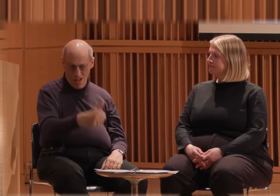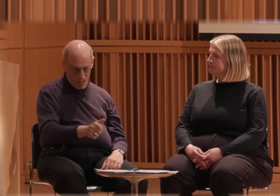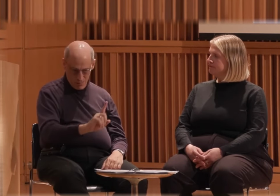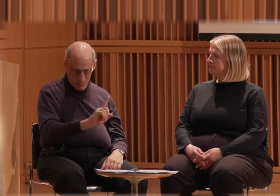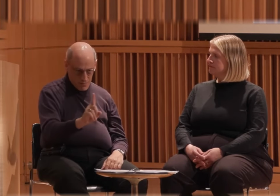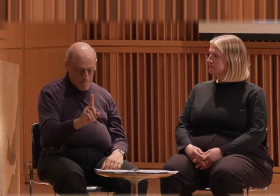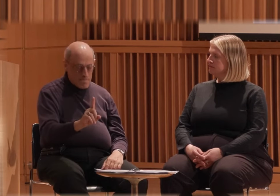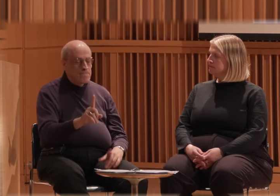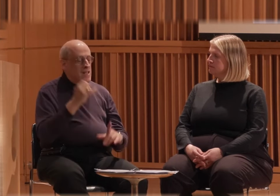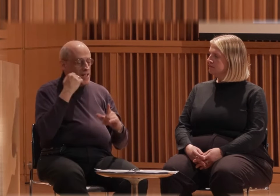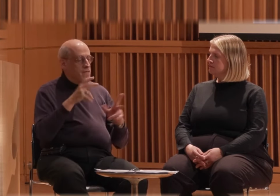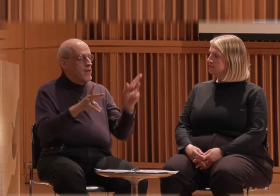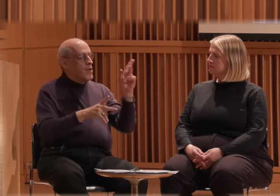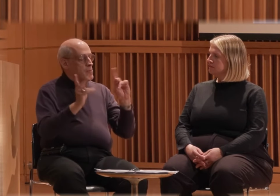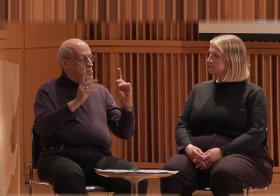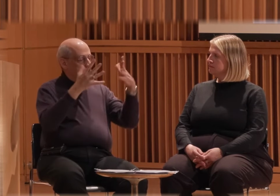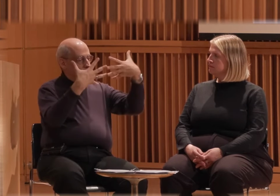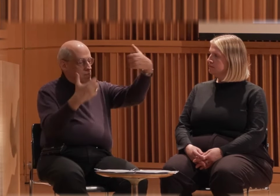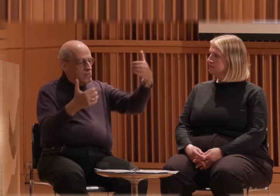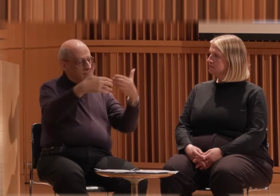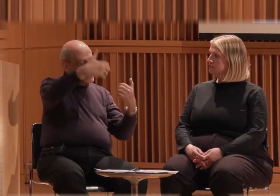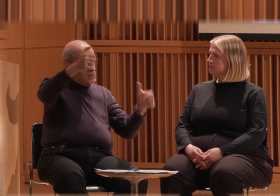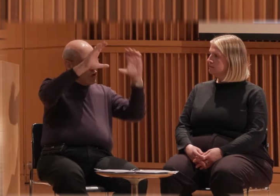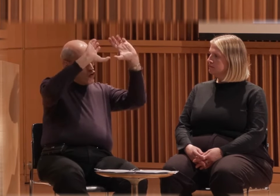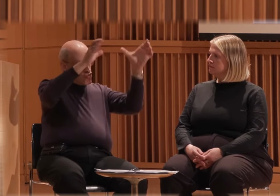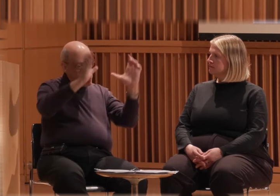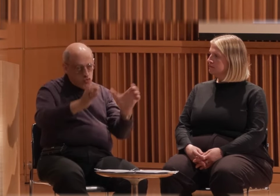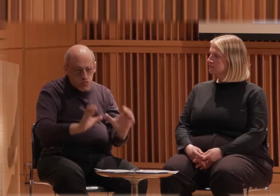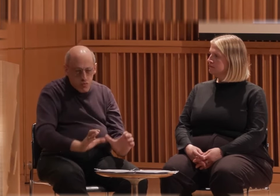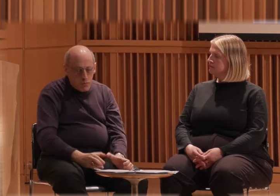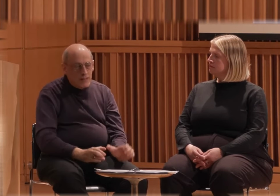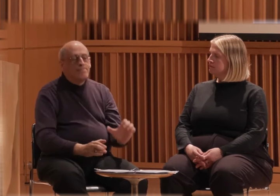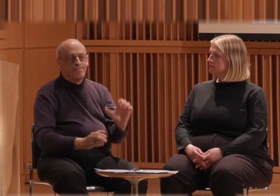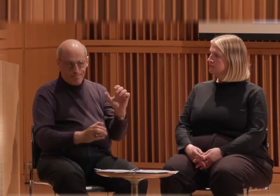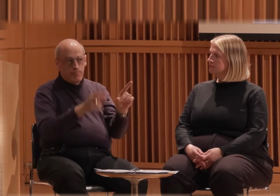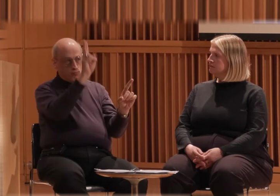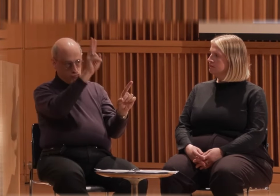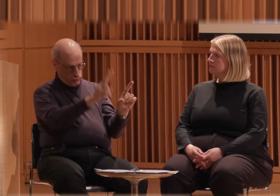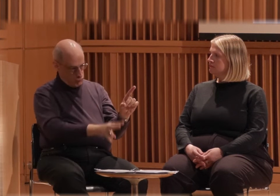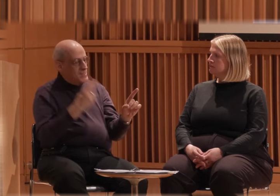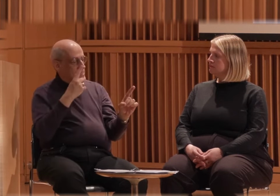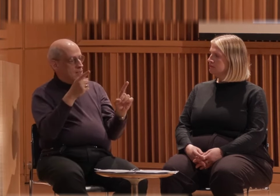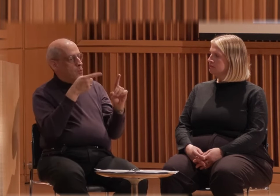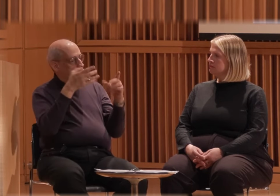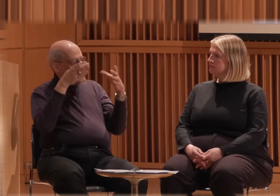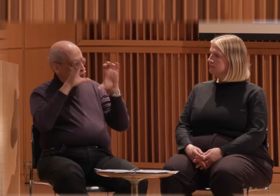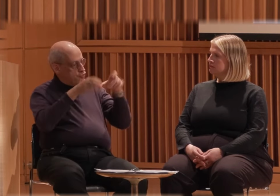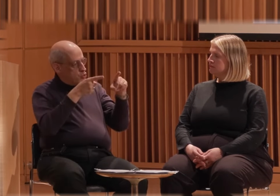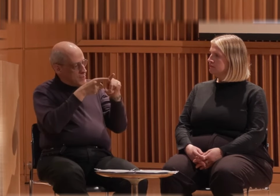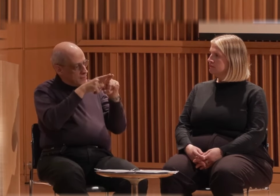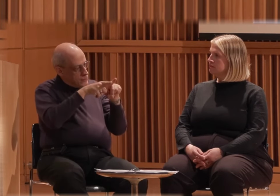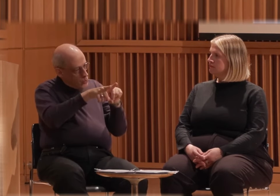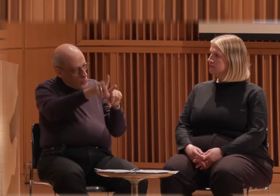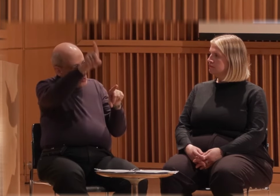you stratify the population by these kinds of categories, and you see one line is one up here and